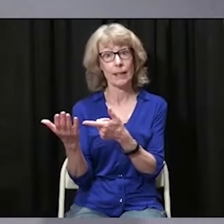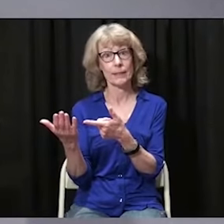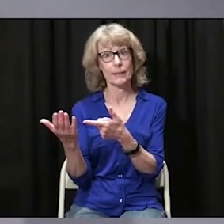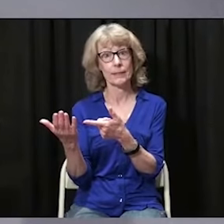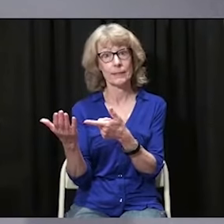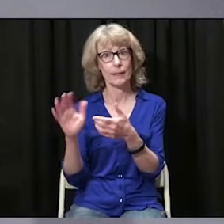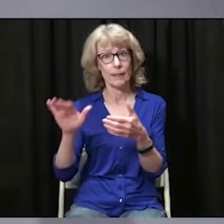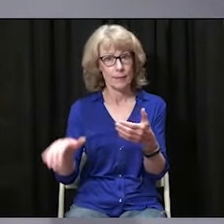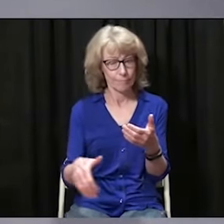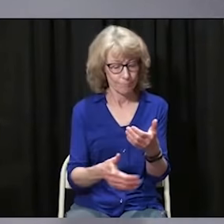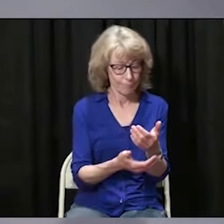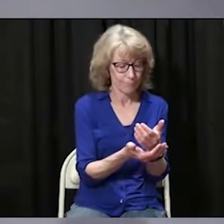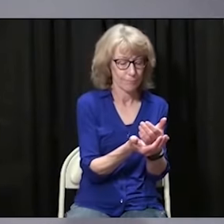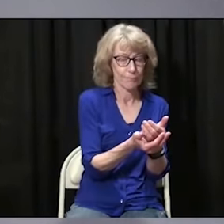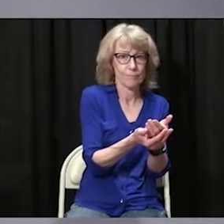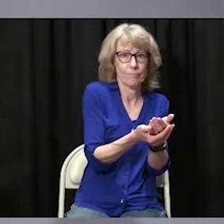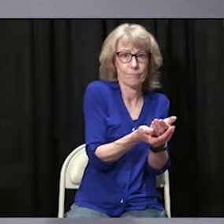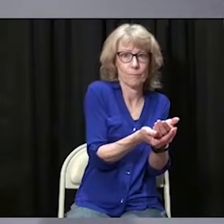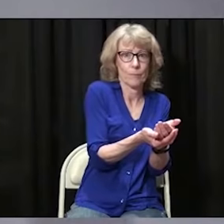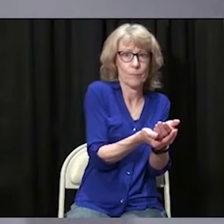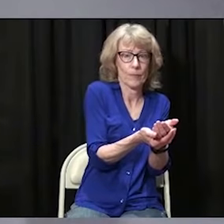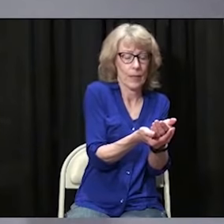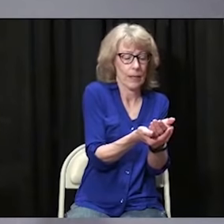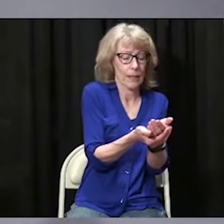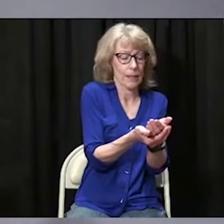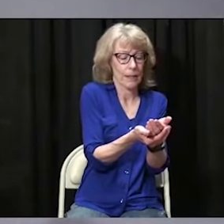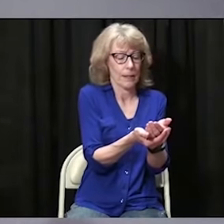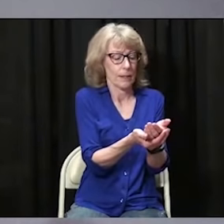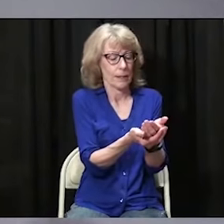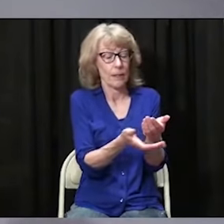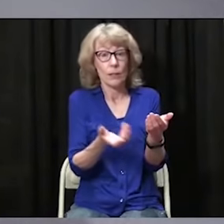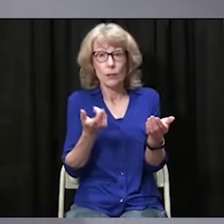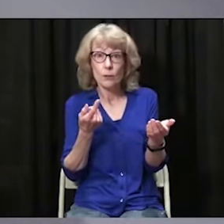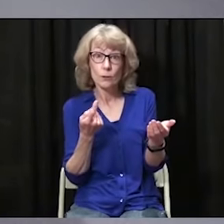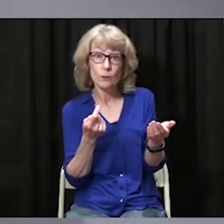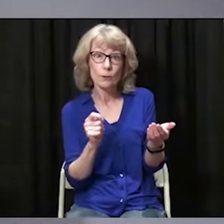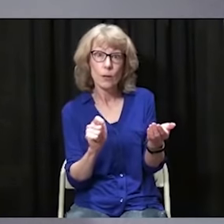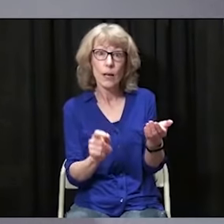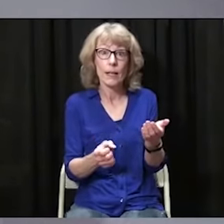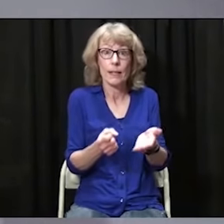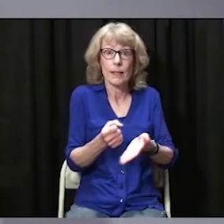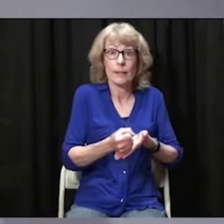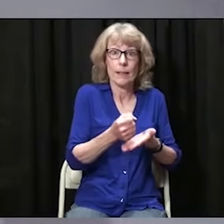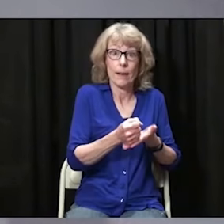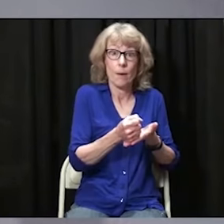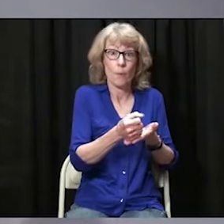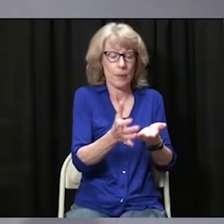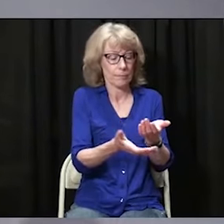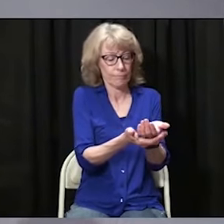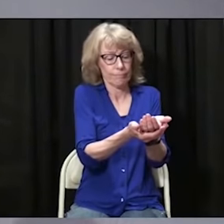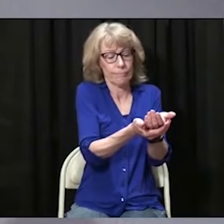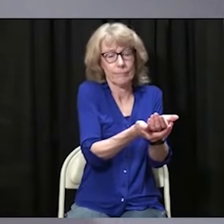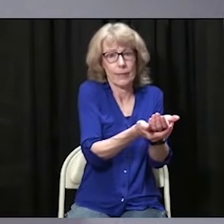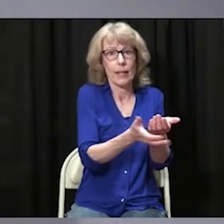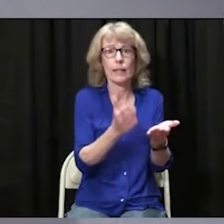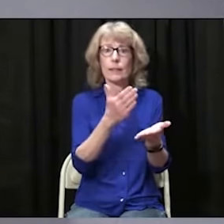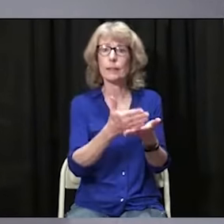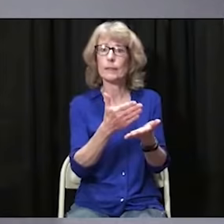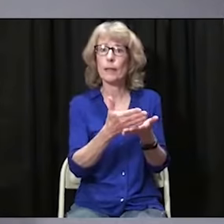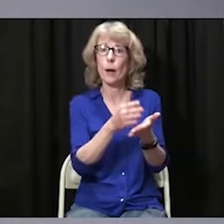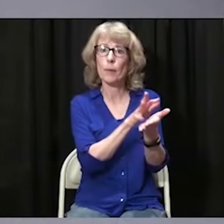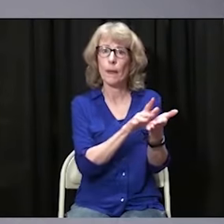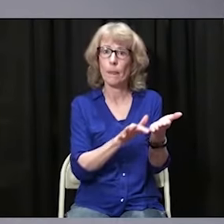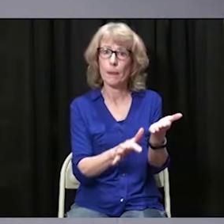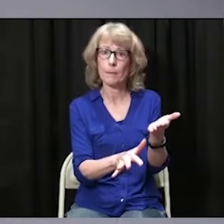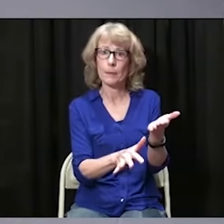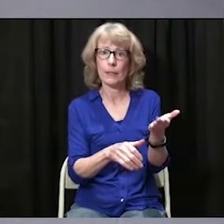instinctively grabs my left hand, trying to do what it can do to stop the bleeding. My